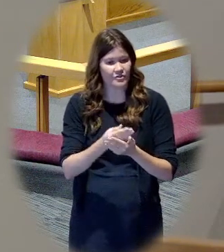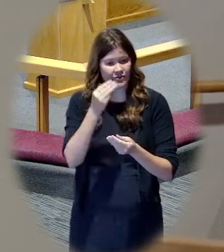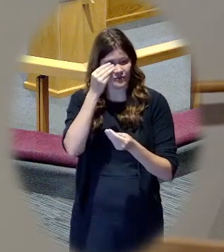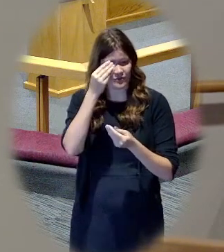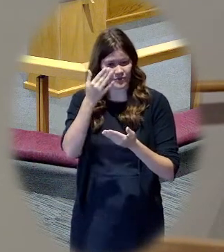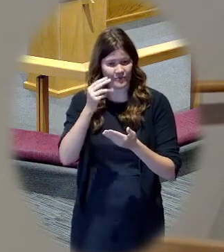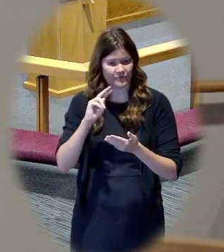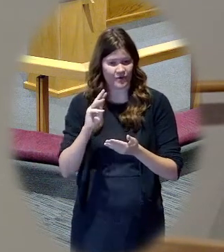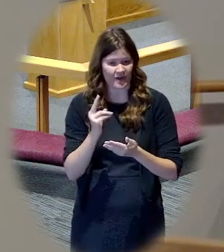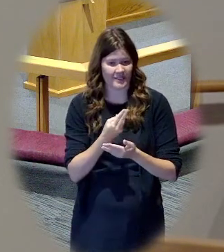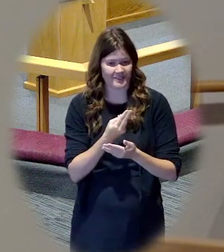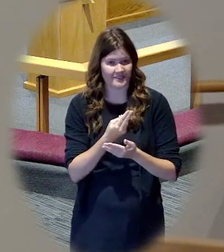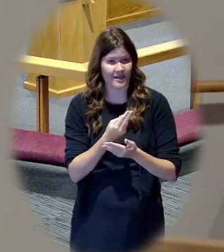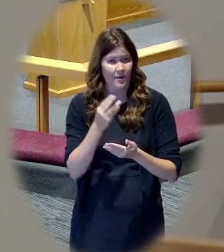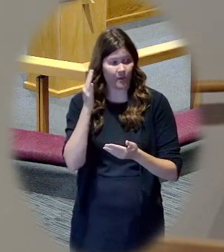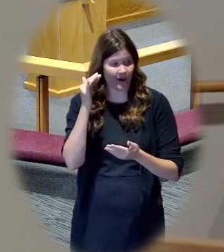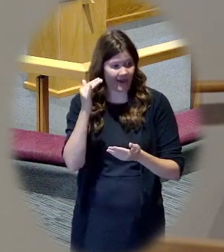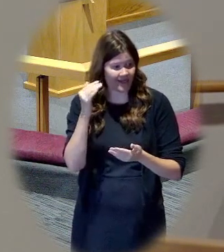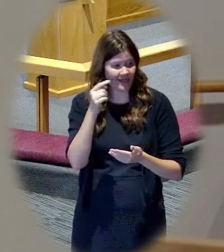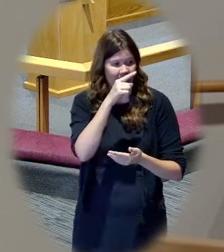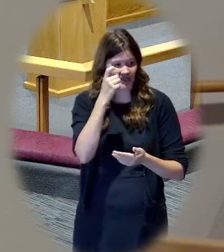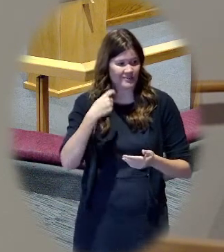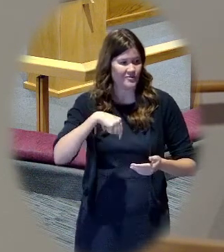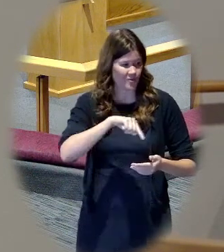what? We'd be considered